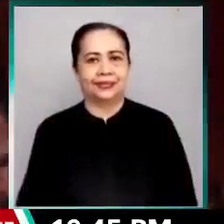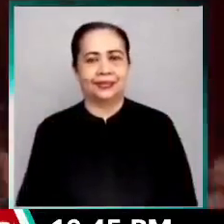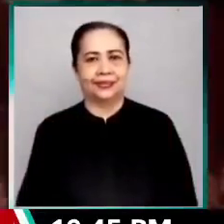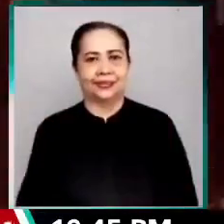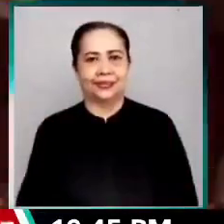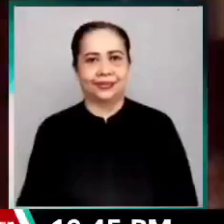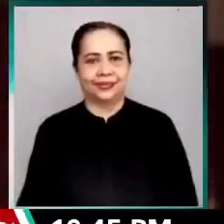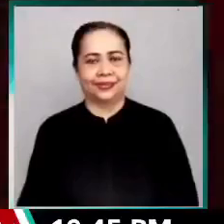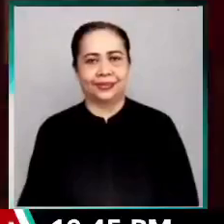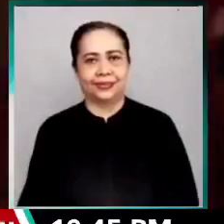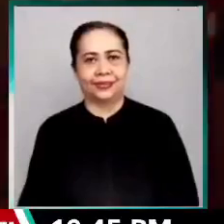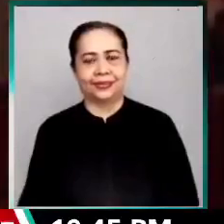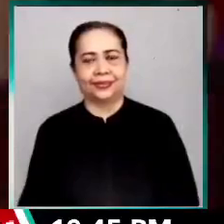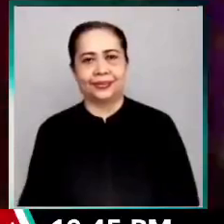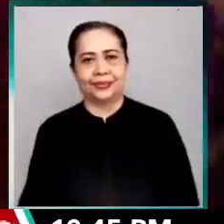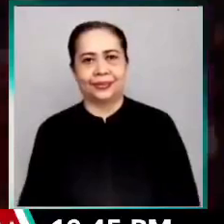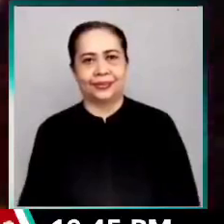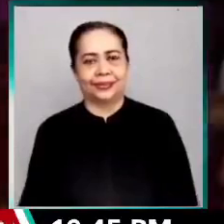GMA integrated news